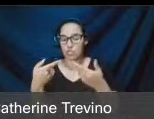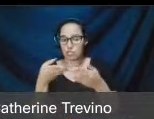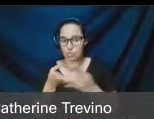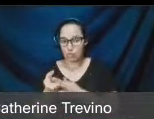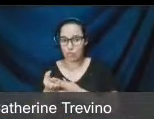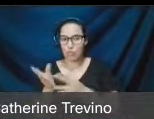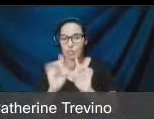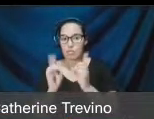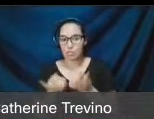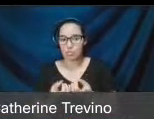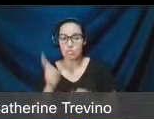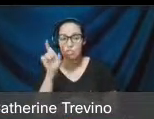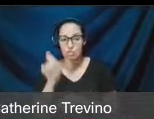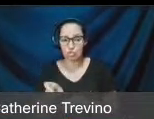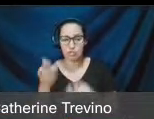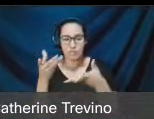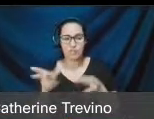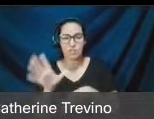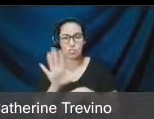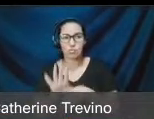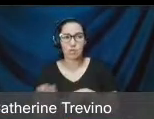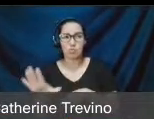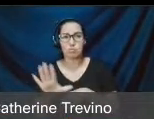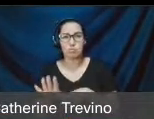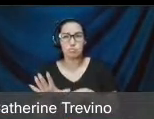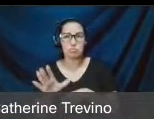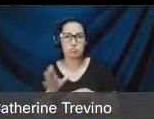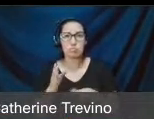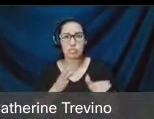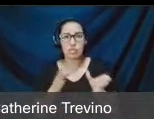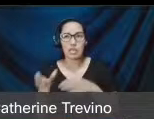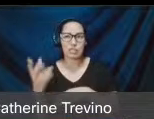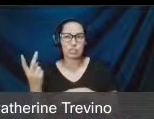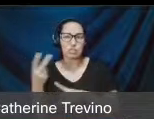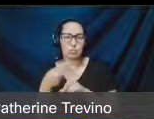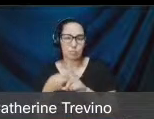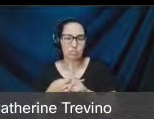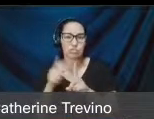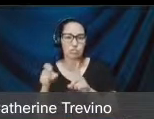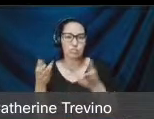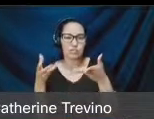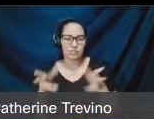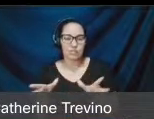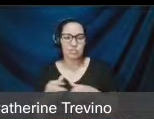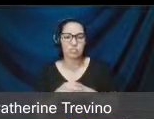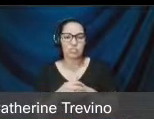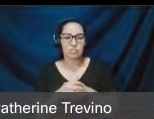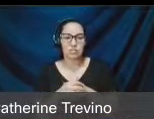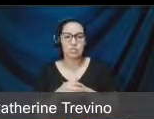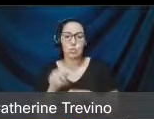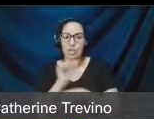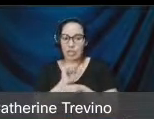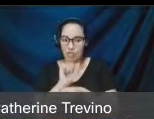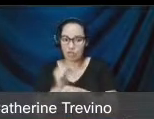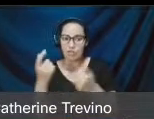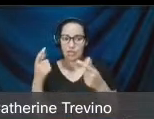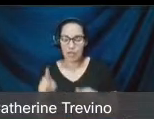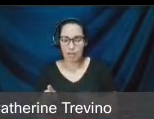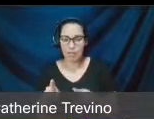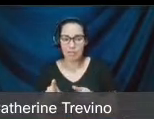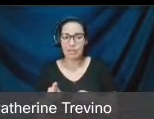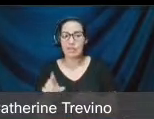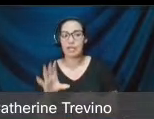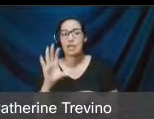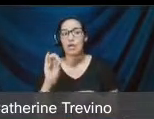be finished around the next 2 months or so. So we have work going on at Colton High School, Colton